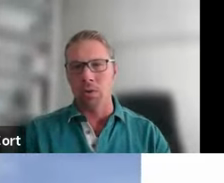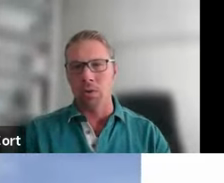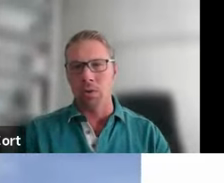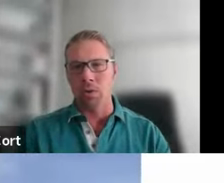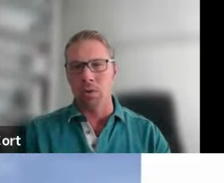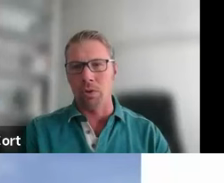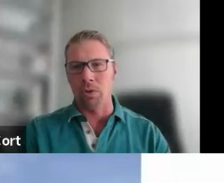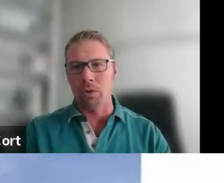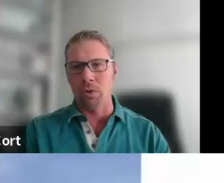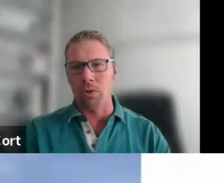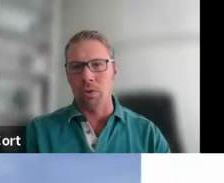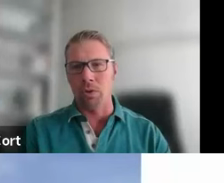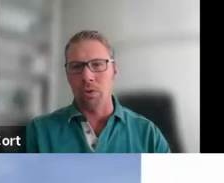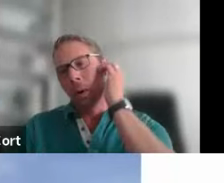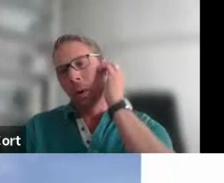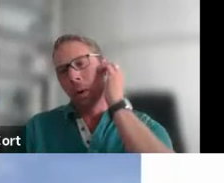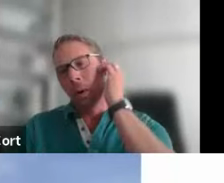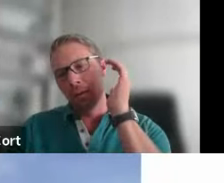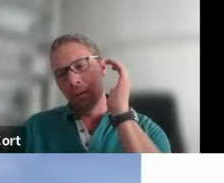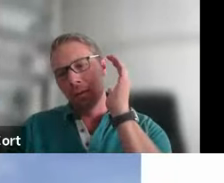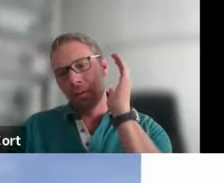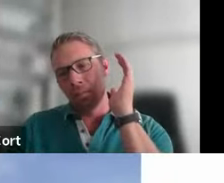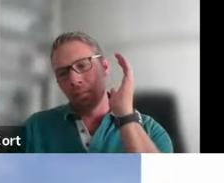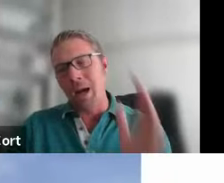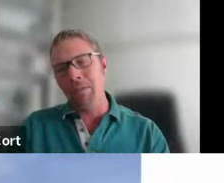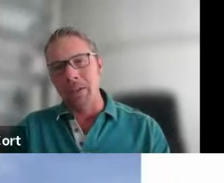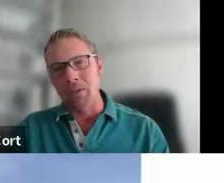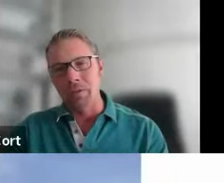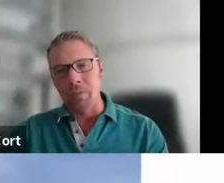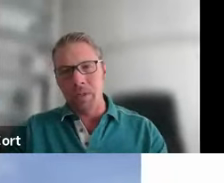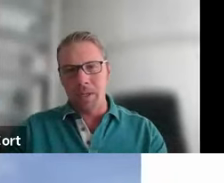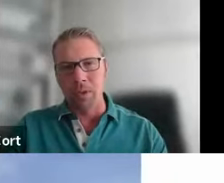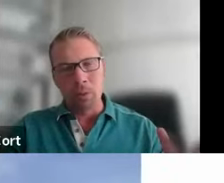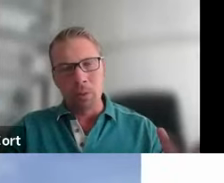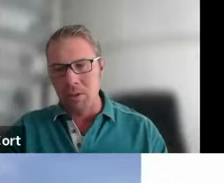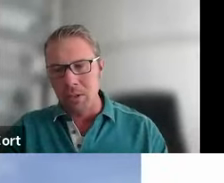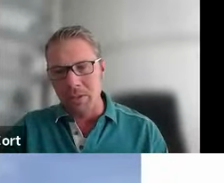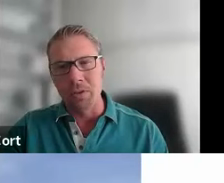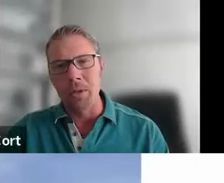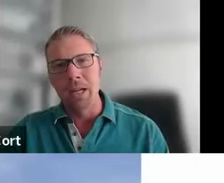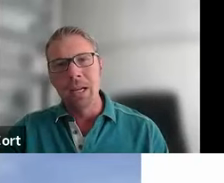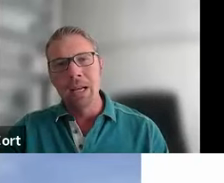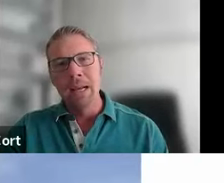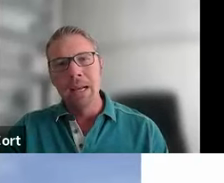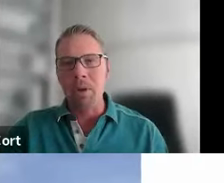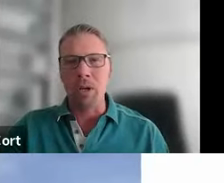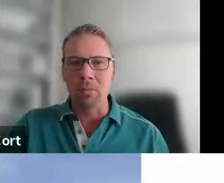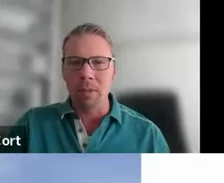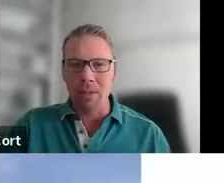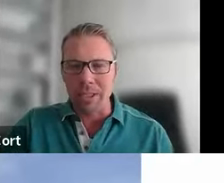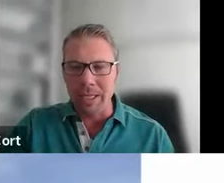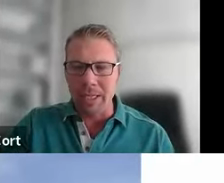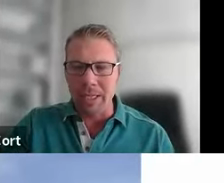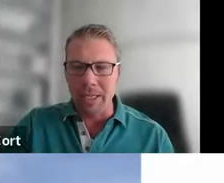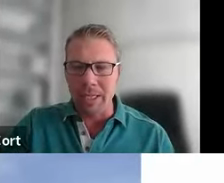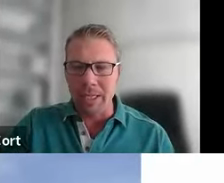juice. So my vernacular from here forward, and I hope you pay special attention to it, I'm